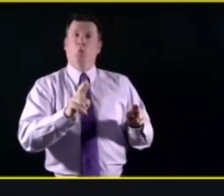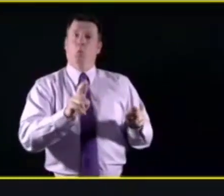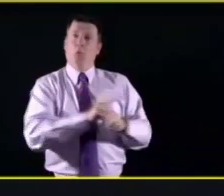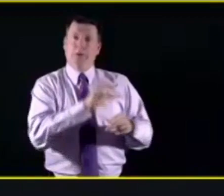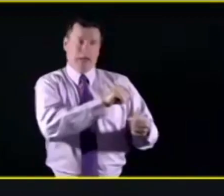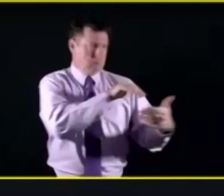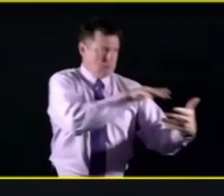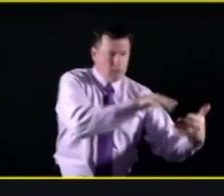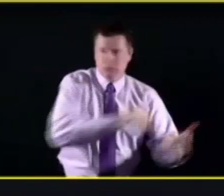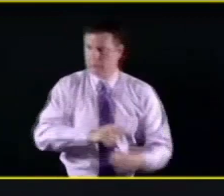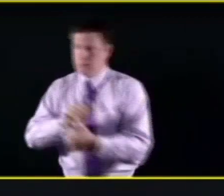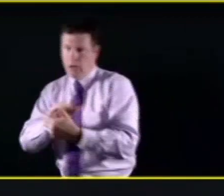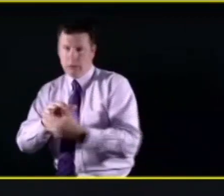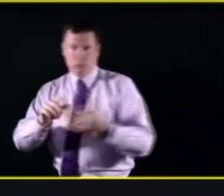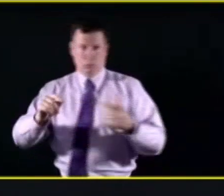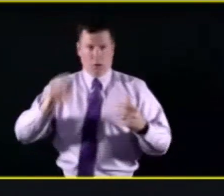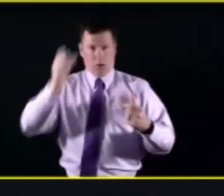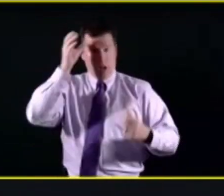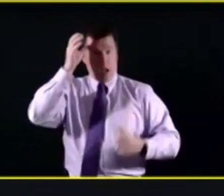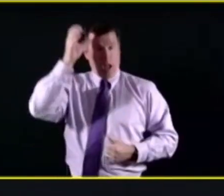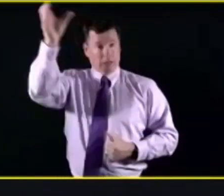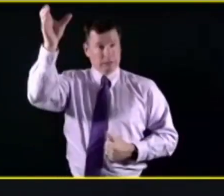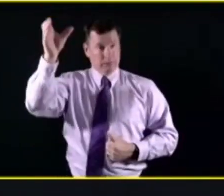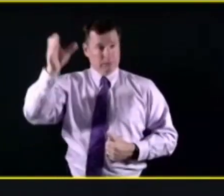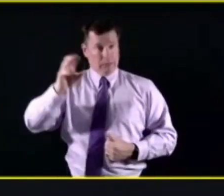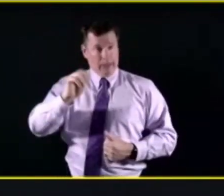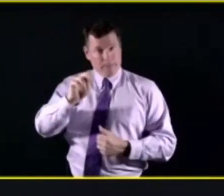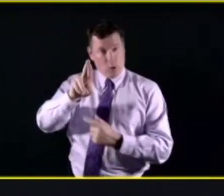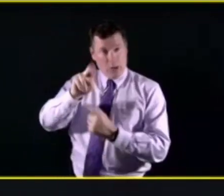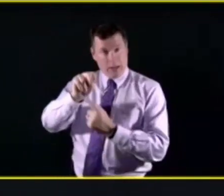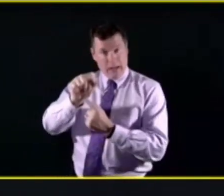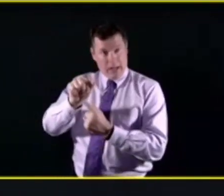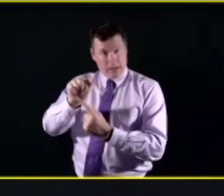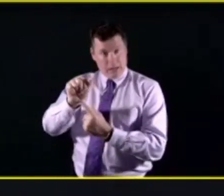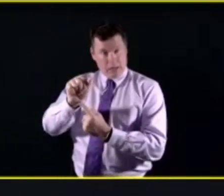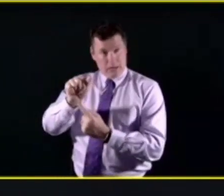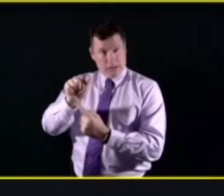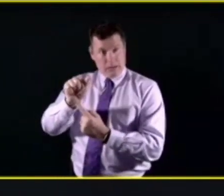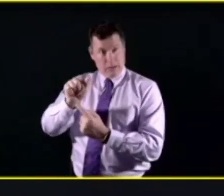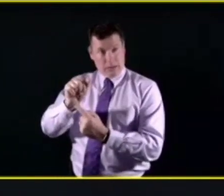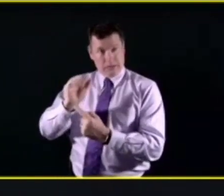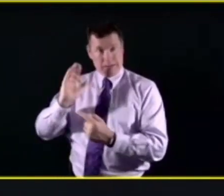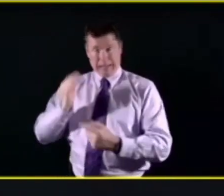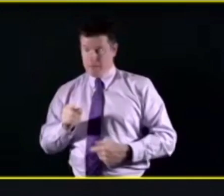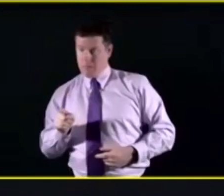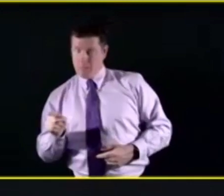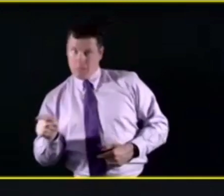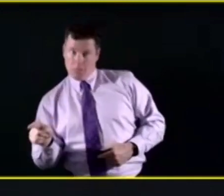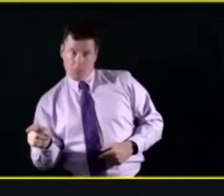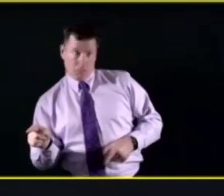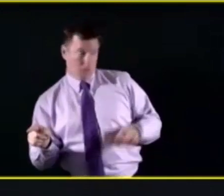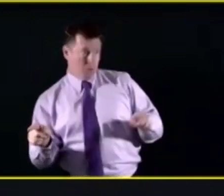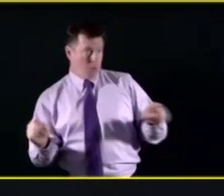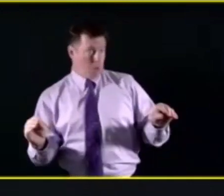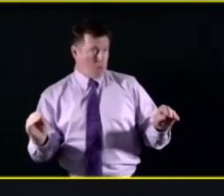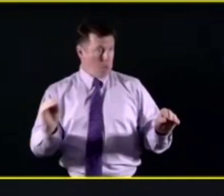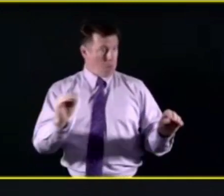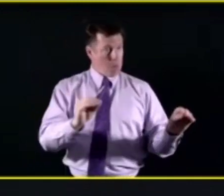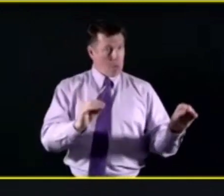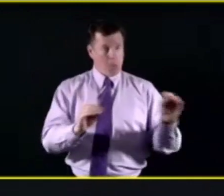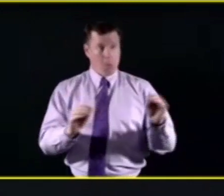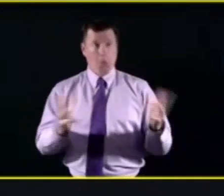the concept of a messenger RNA would suggest that it's highly safe in terms of